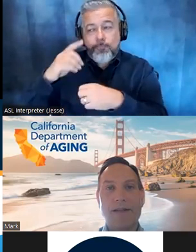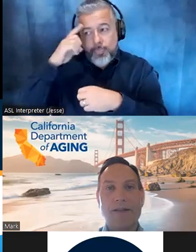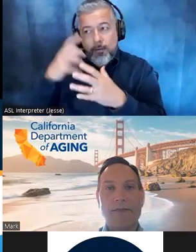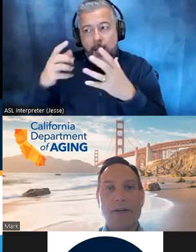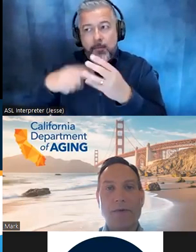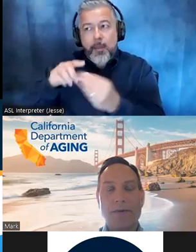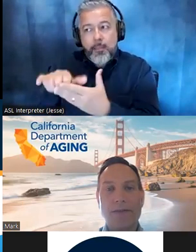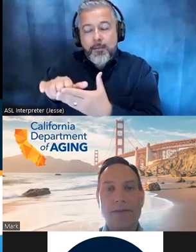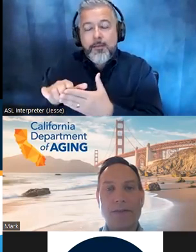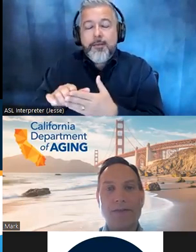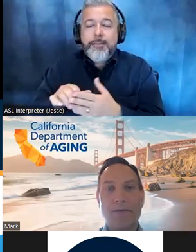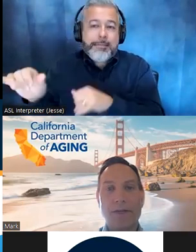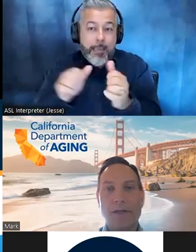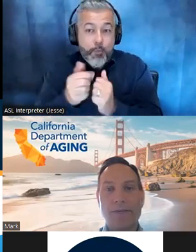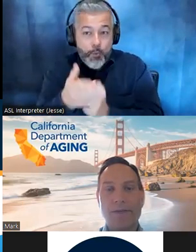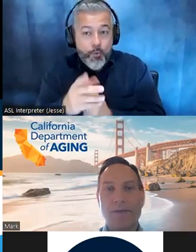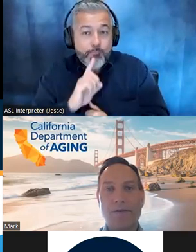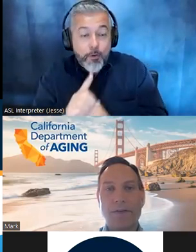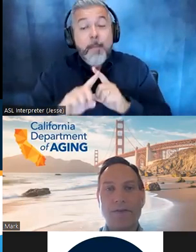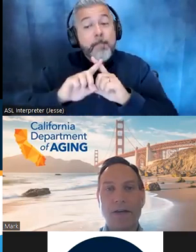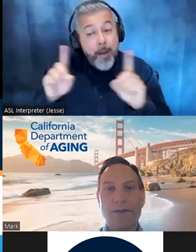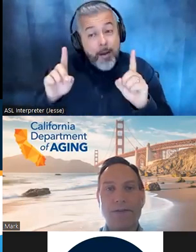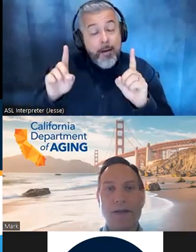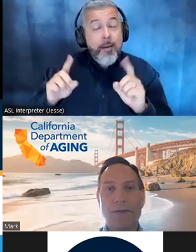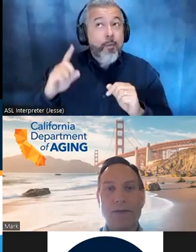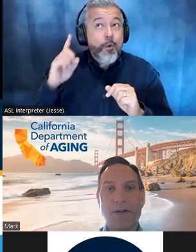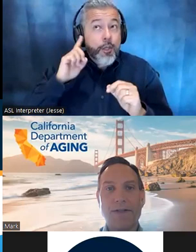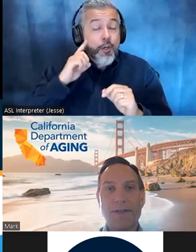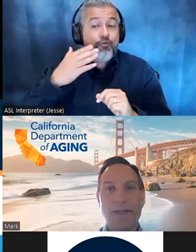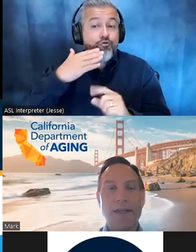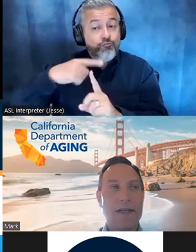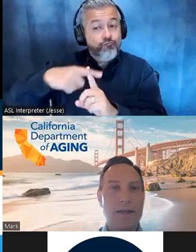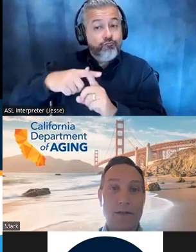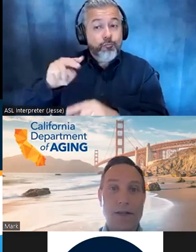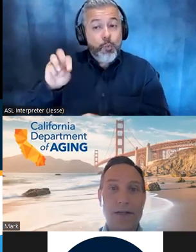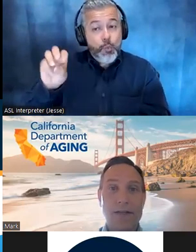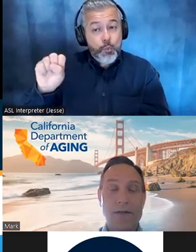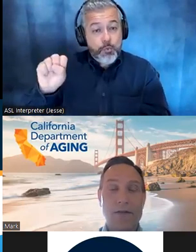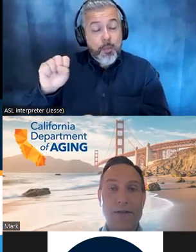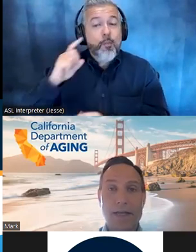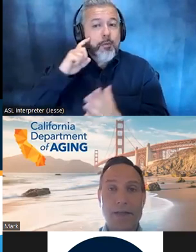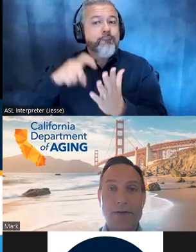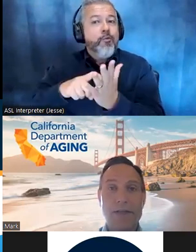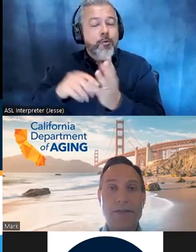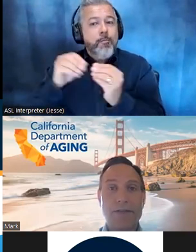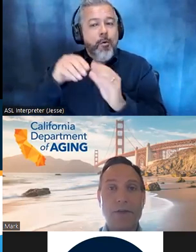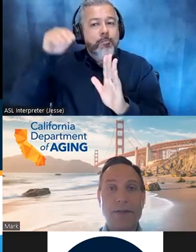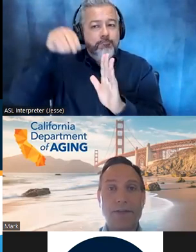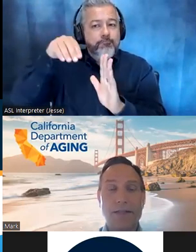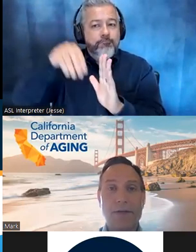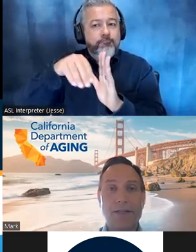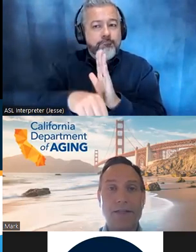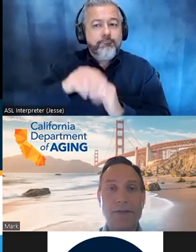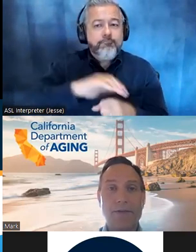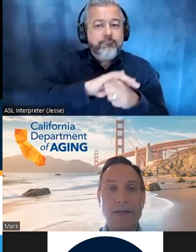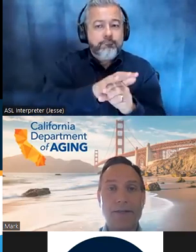There is some very promising news when it comes to the virus, in that we're starting to see declining COVID case rates as well as